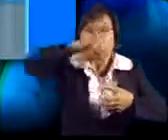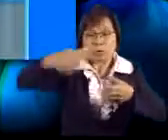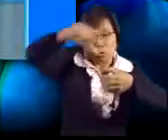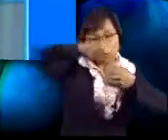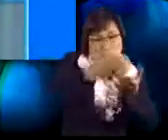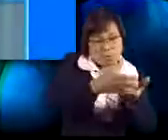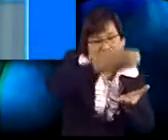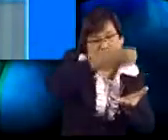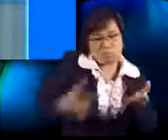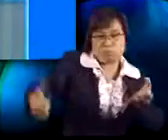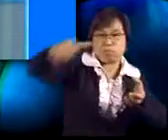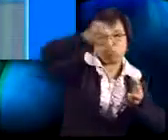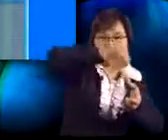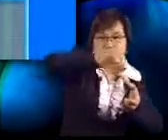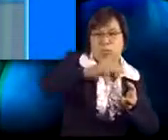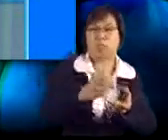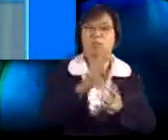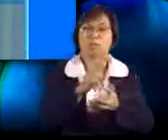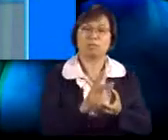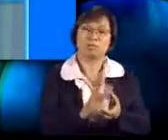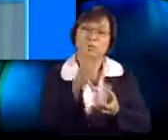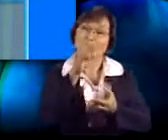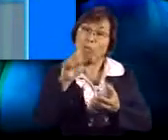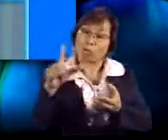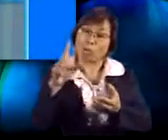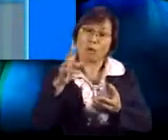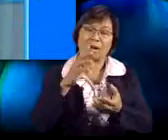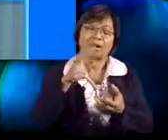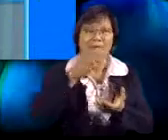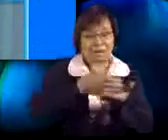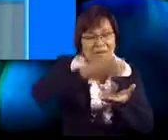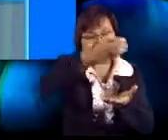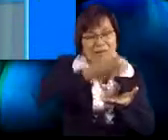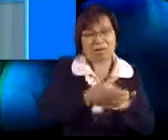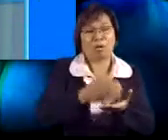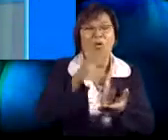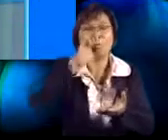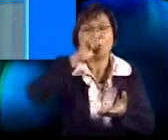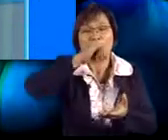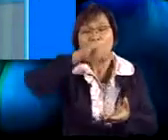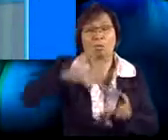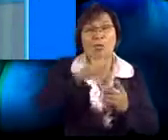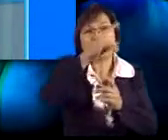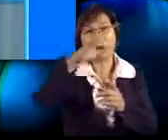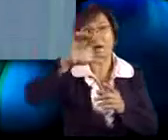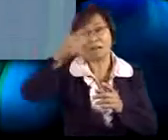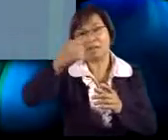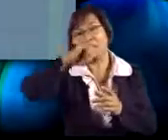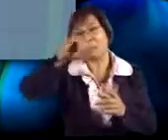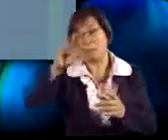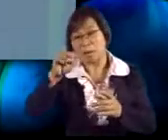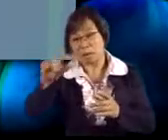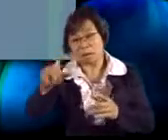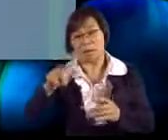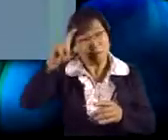beaker. The volume of a glass of orange juice is 110 milliliters. You have